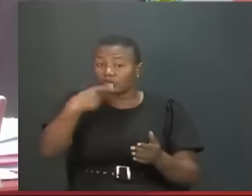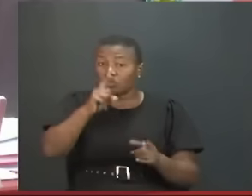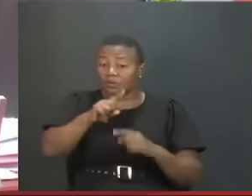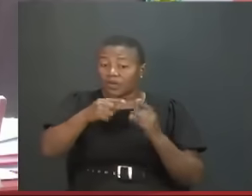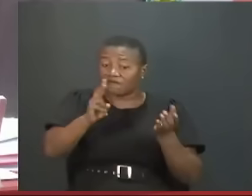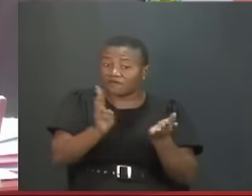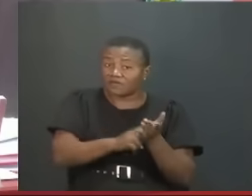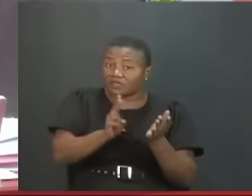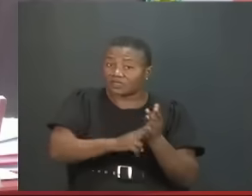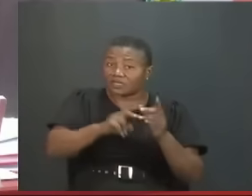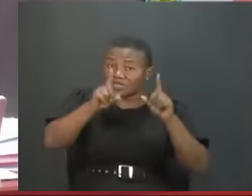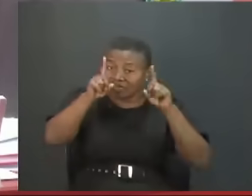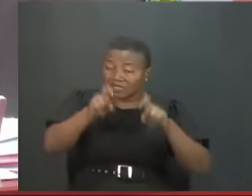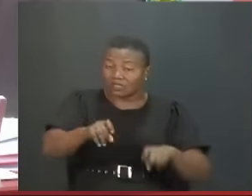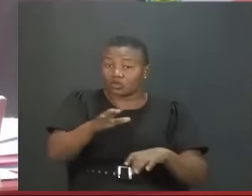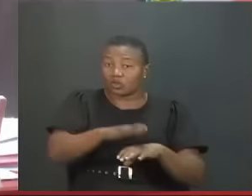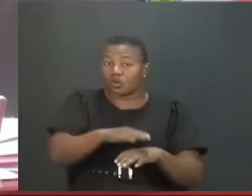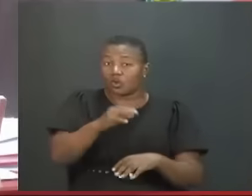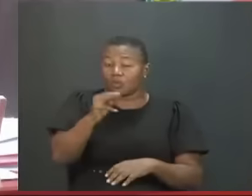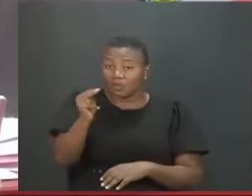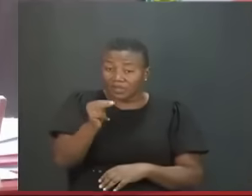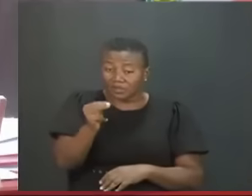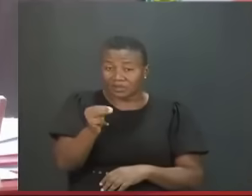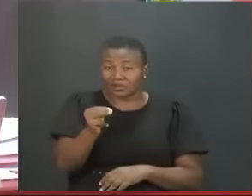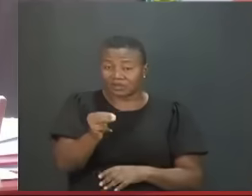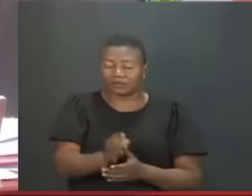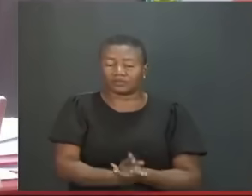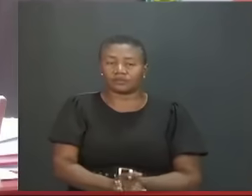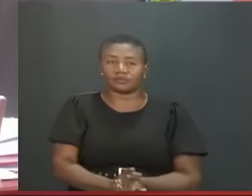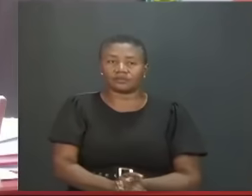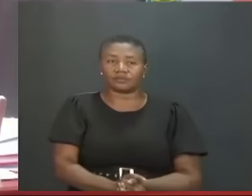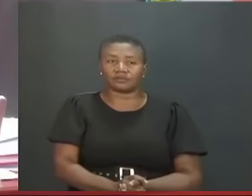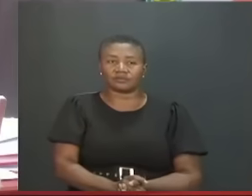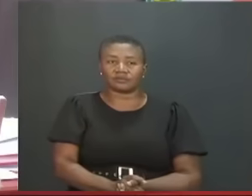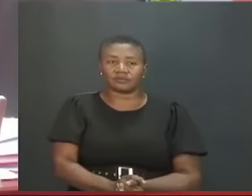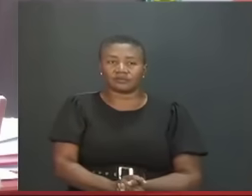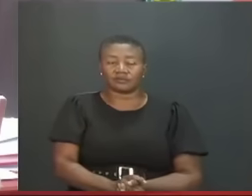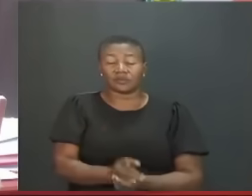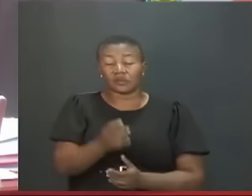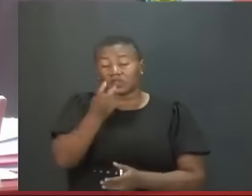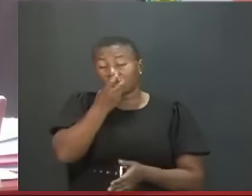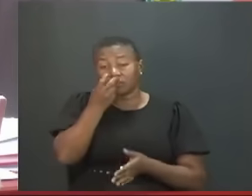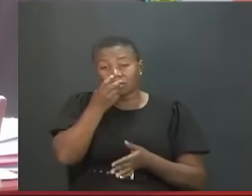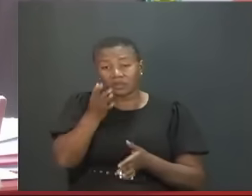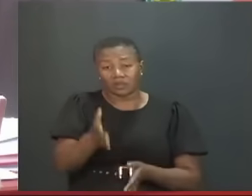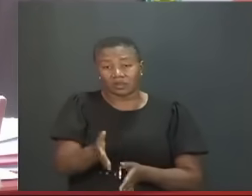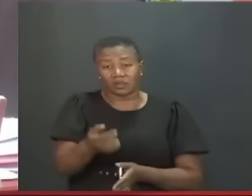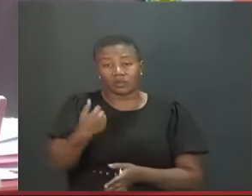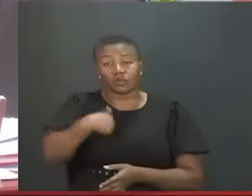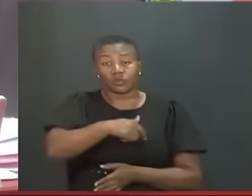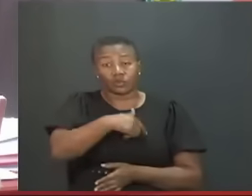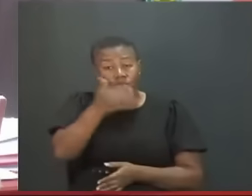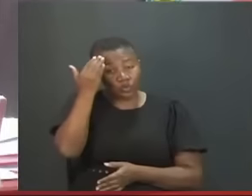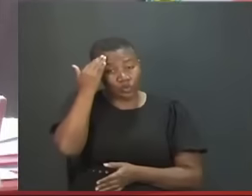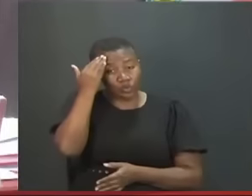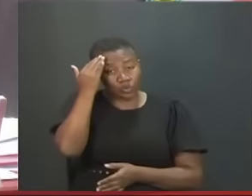of the report that is going to be vetted. Mr. Speaker, we know how to move our case and